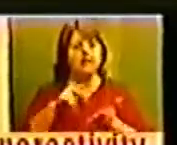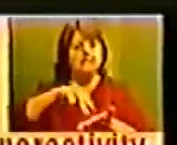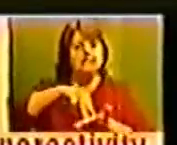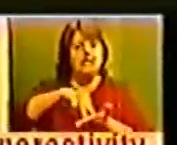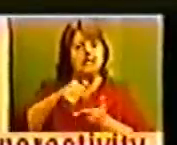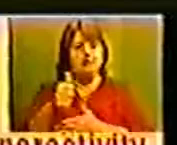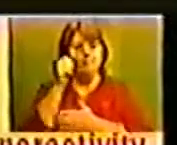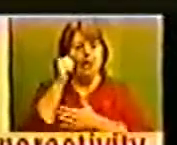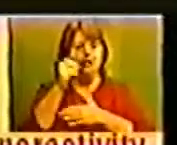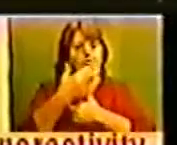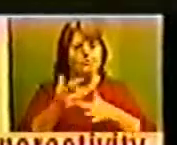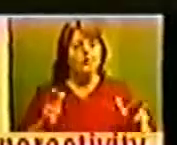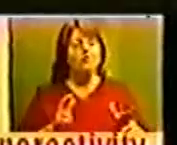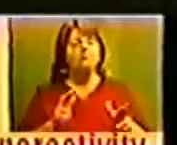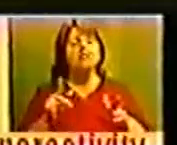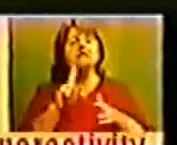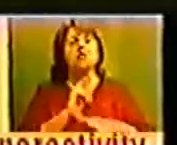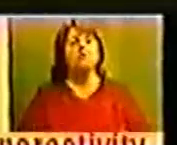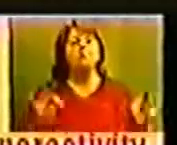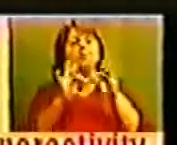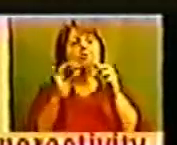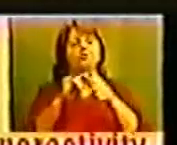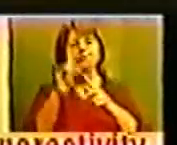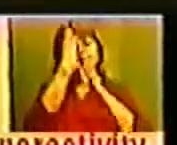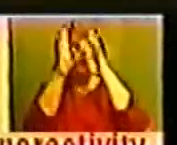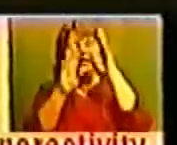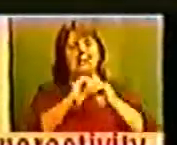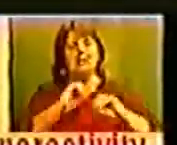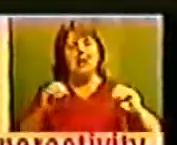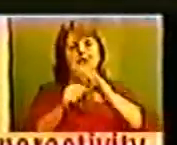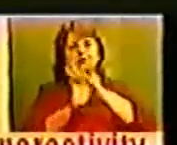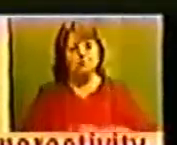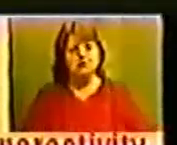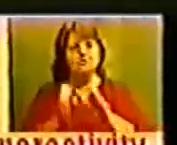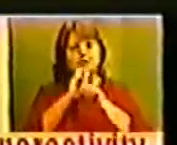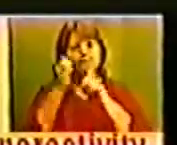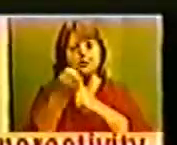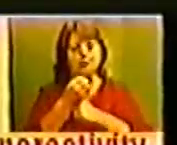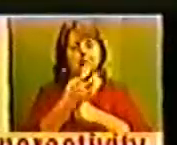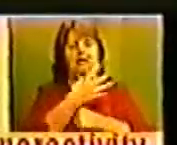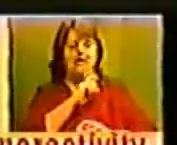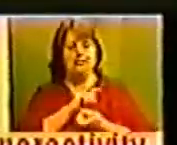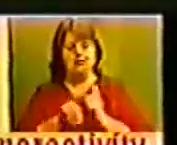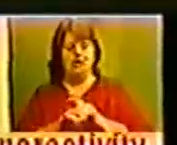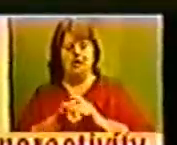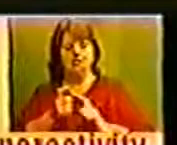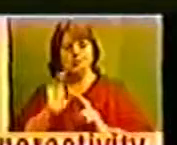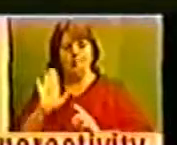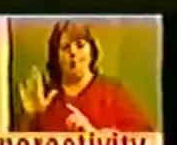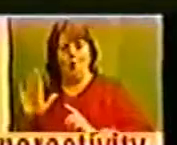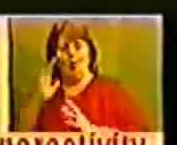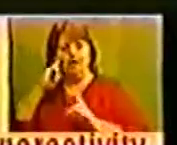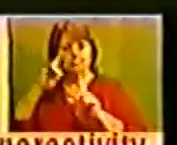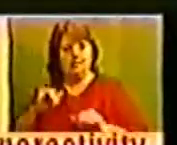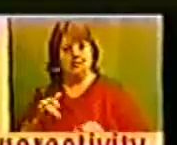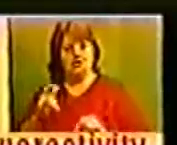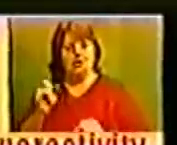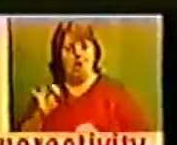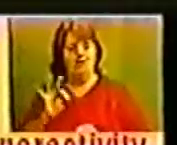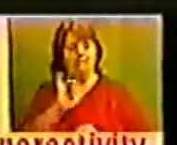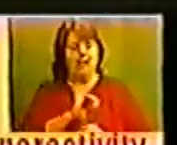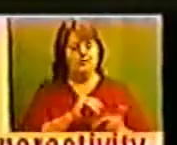room. It's important to create a non-stressful environment and change your expectations of the